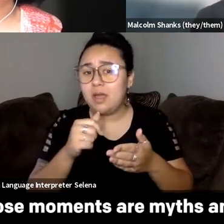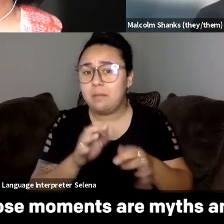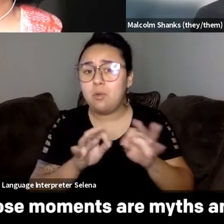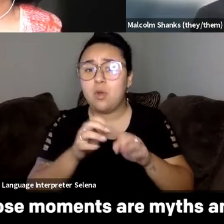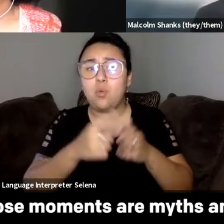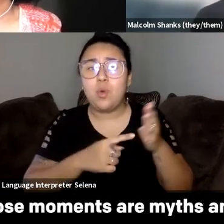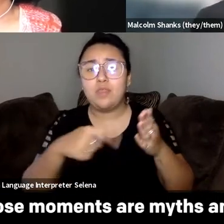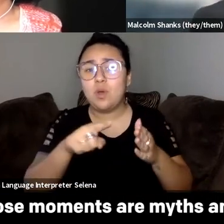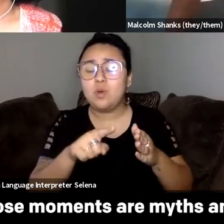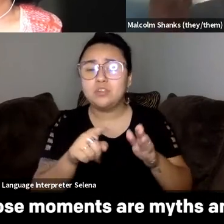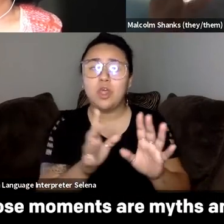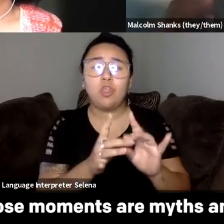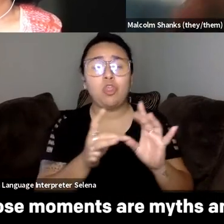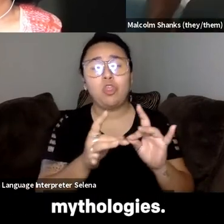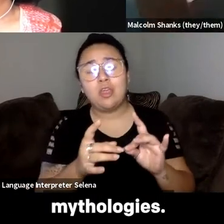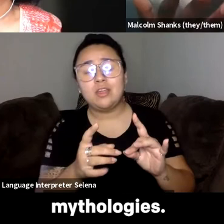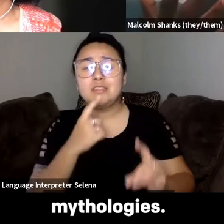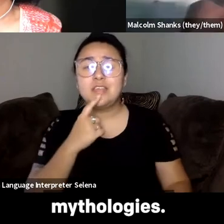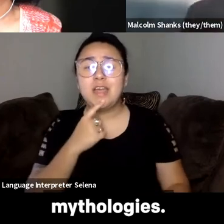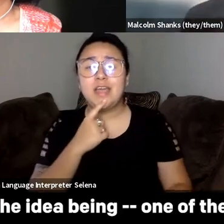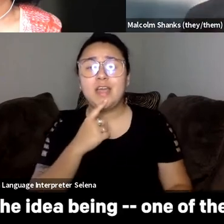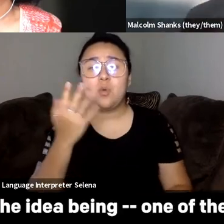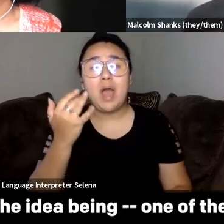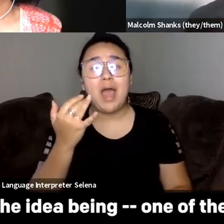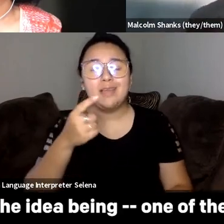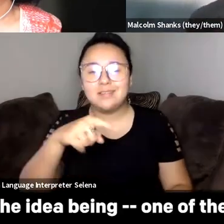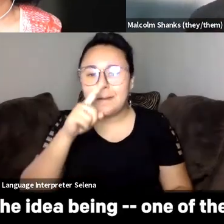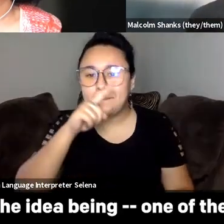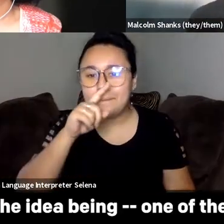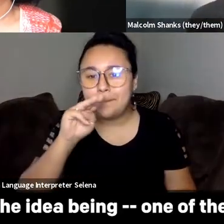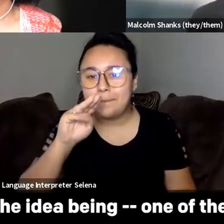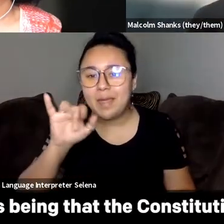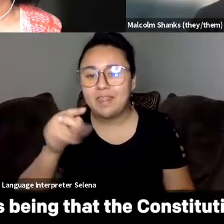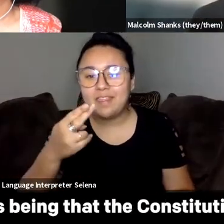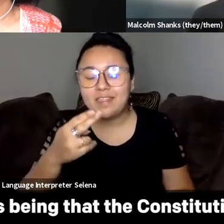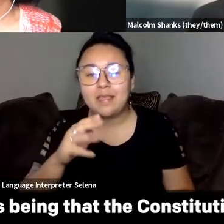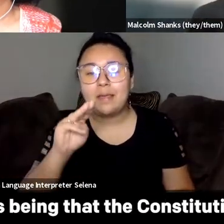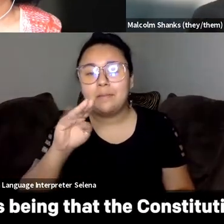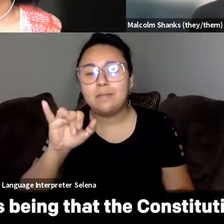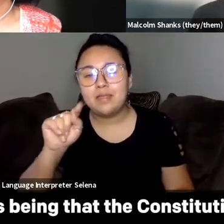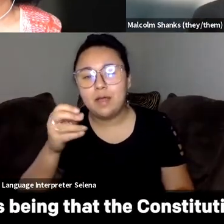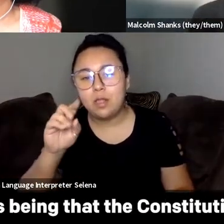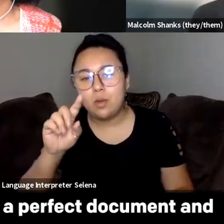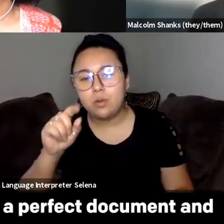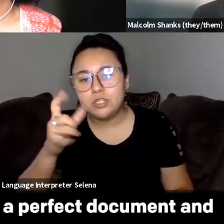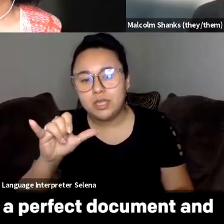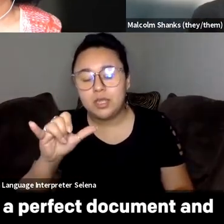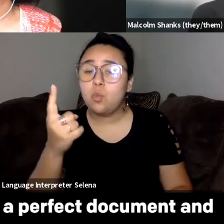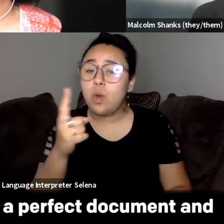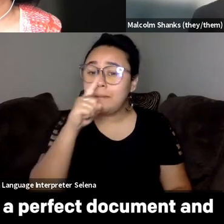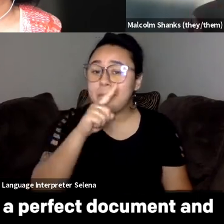in those moments are myths and mythologies. The idea being, one of the myths being that the Constitution is